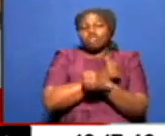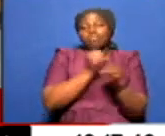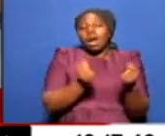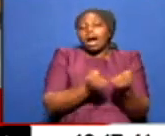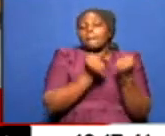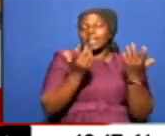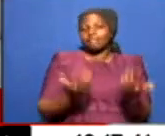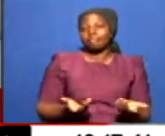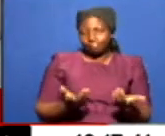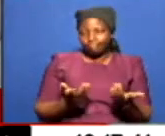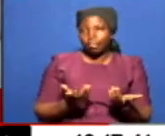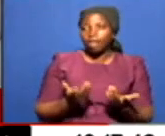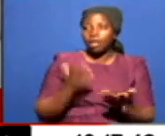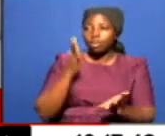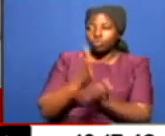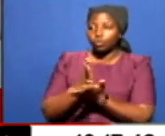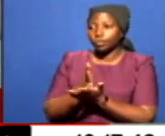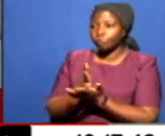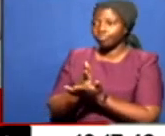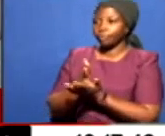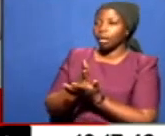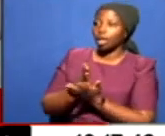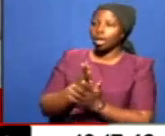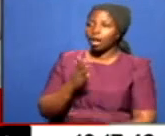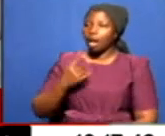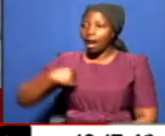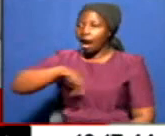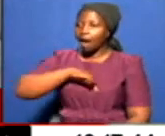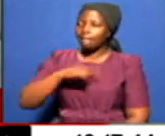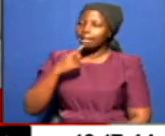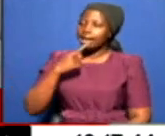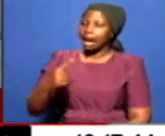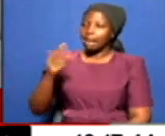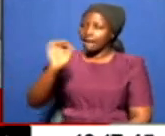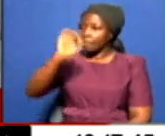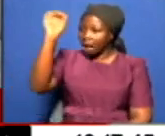Sure, of course, we are not 100% in this